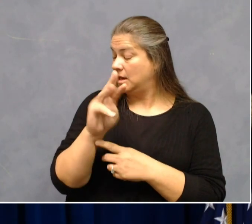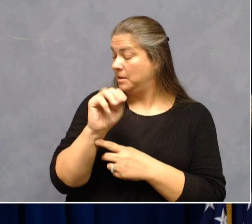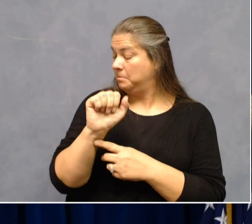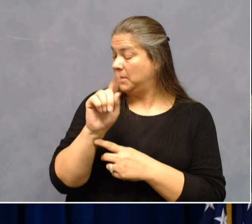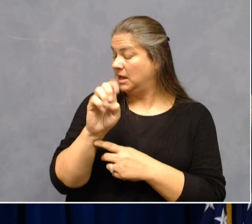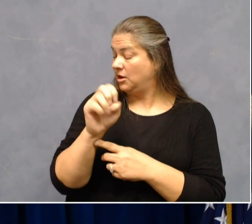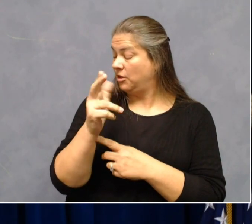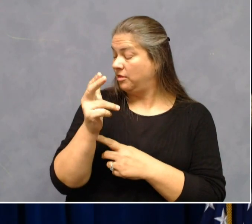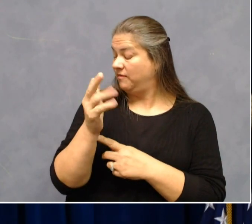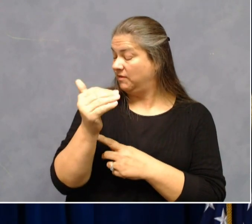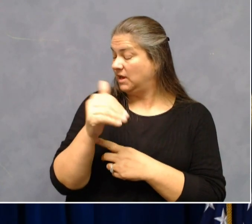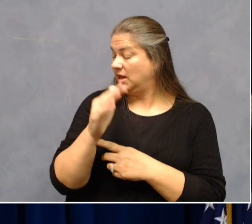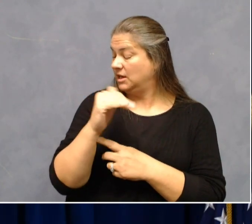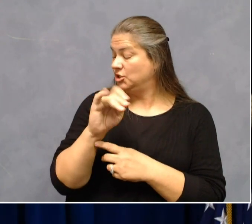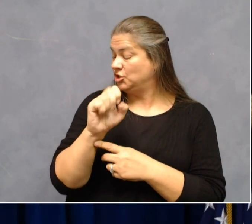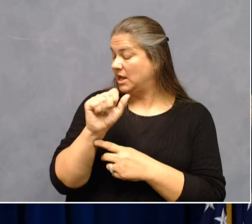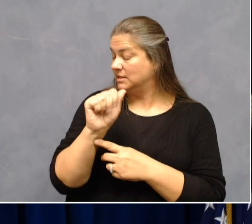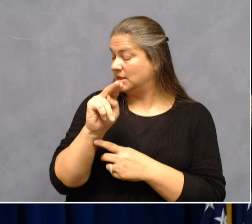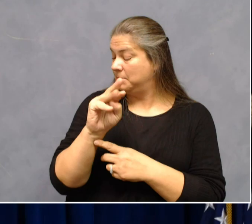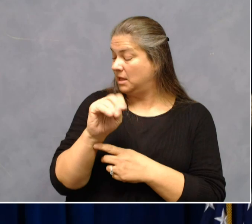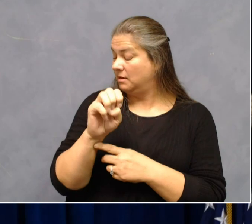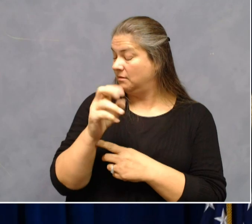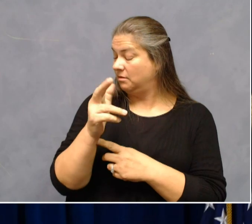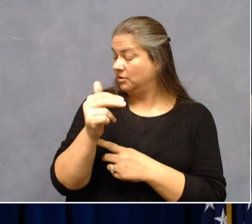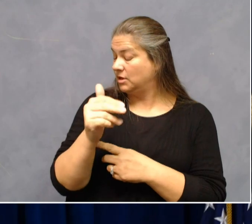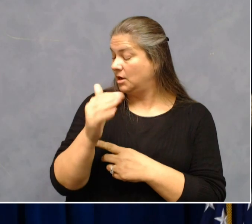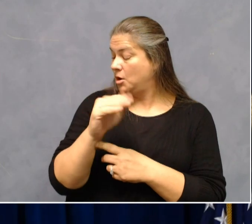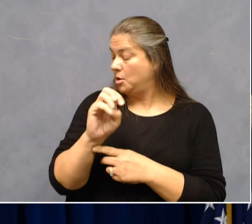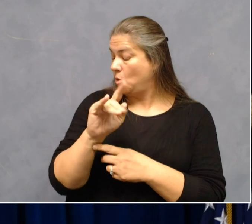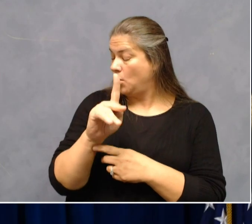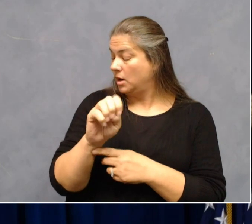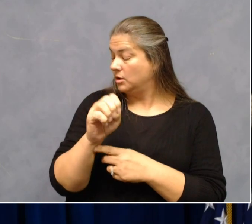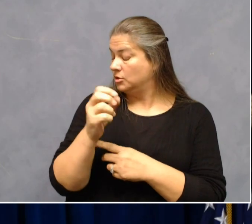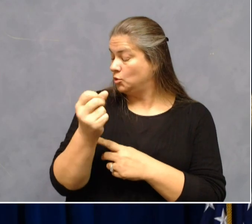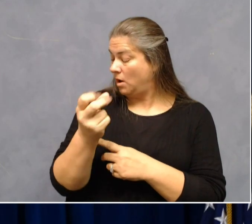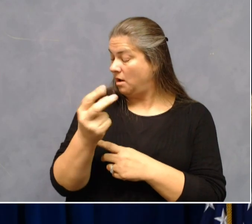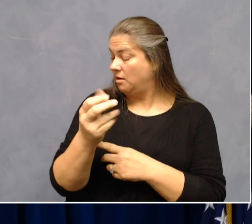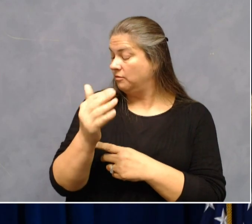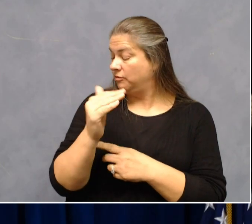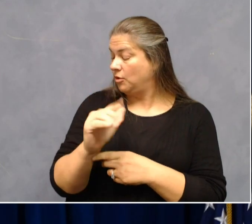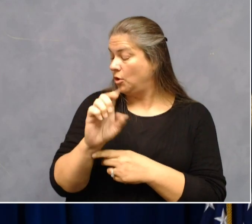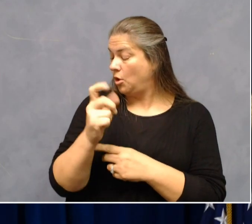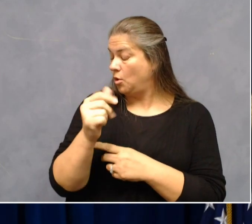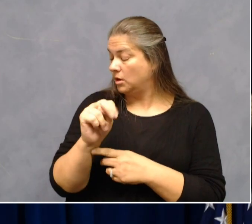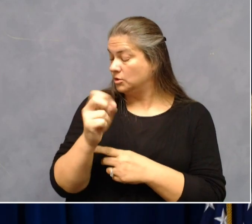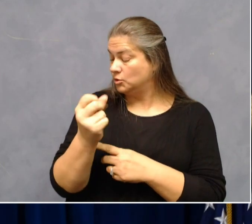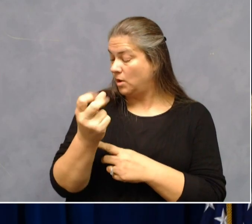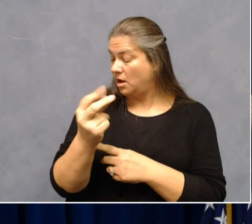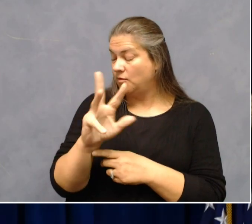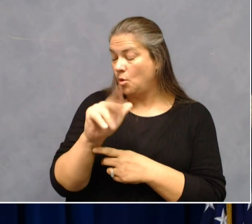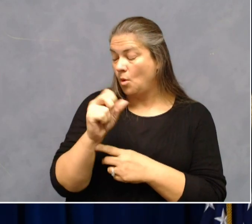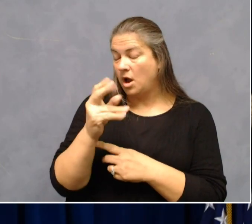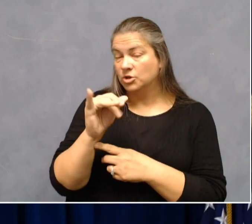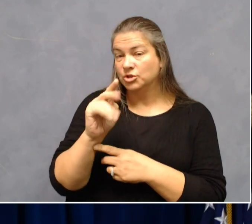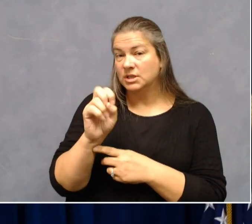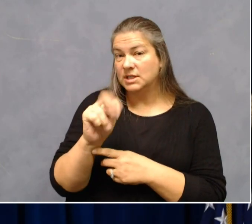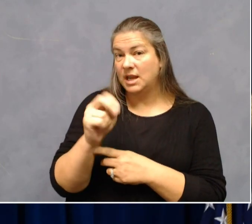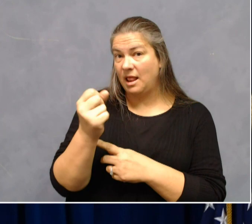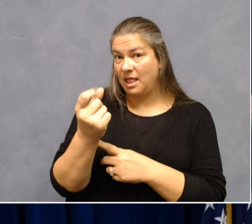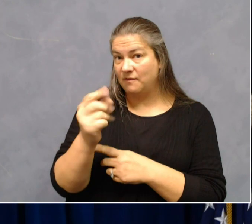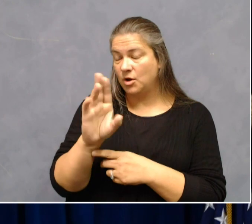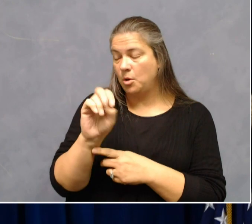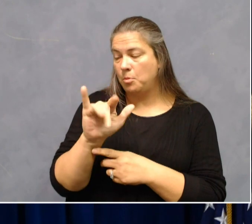14, Scott 13, Boyd 12, Greenup and Logan 12, Washington 11, and Boyle and